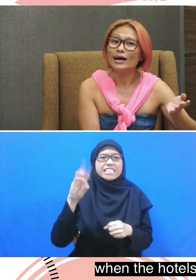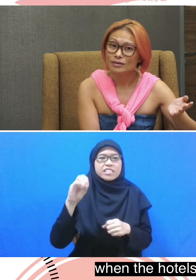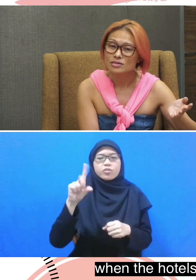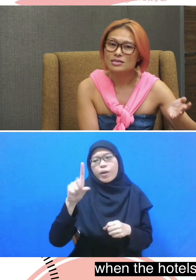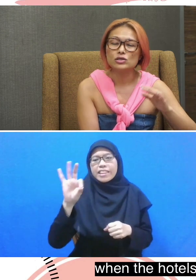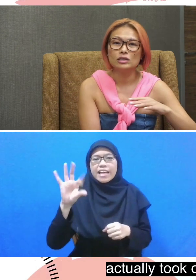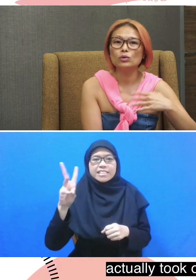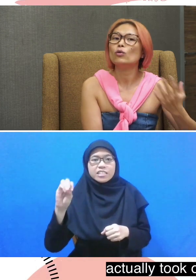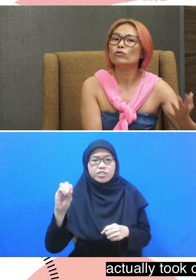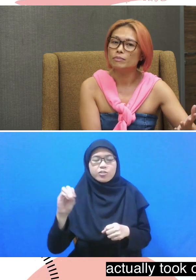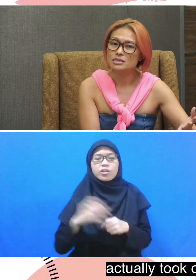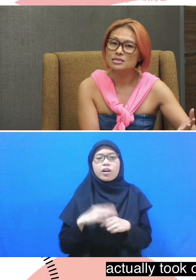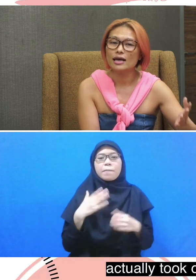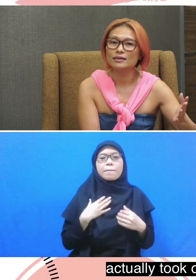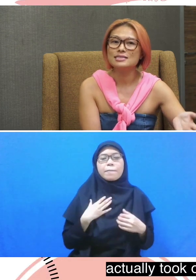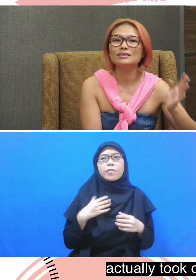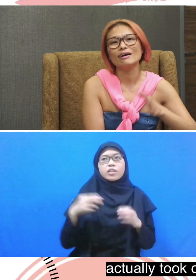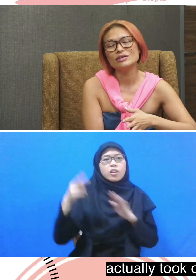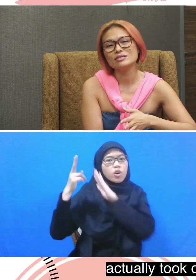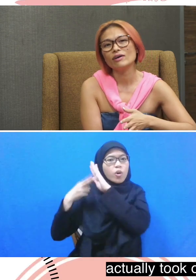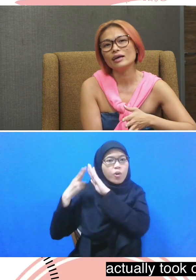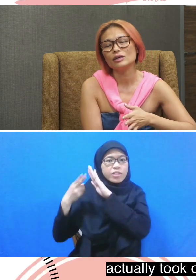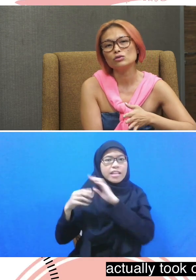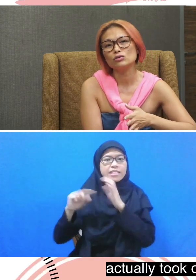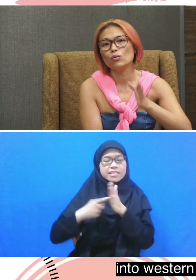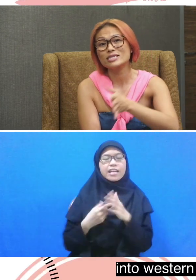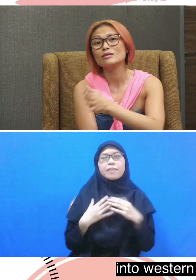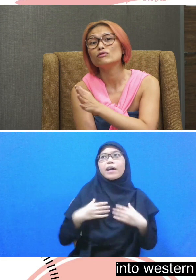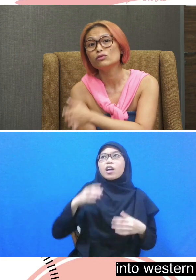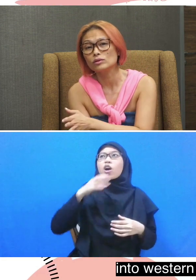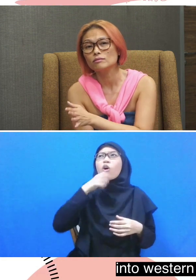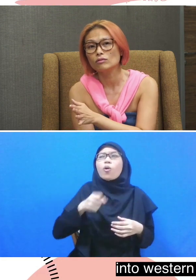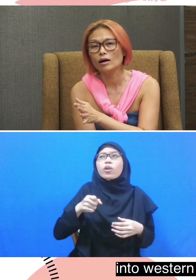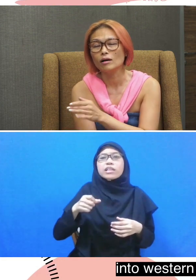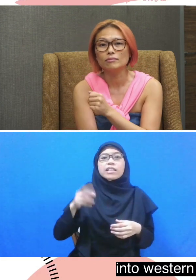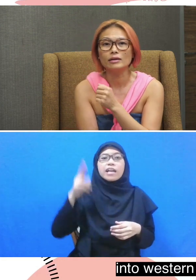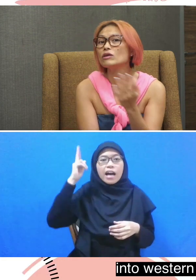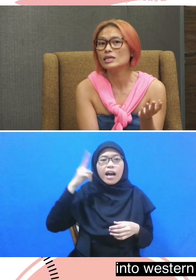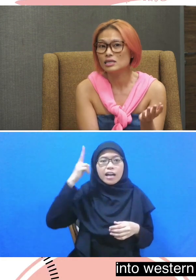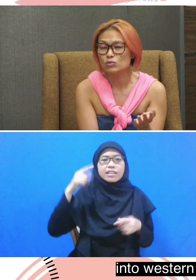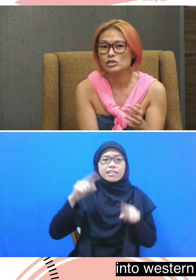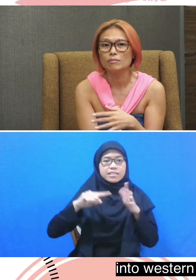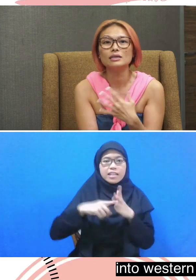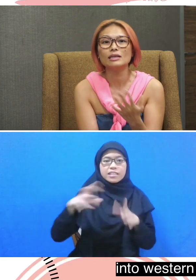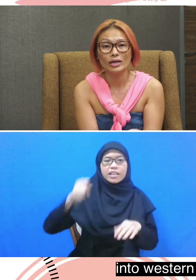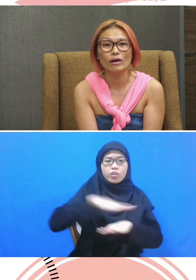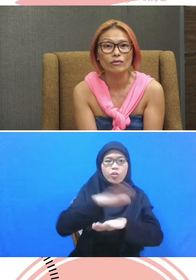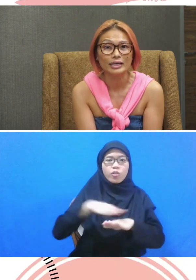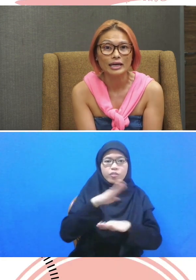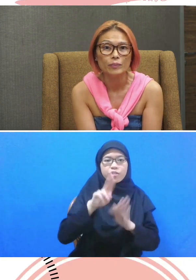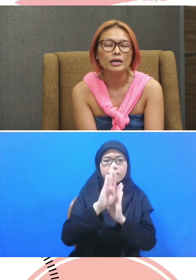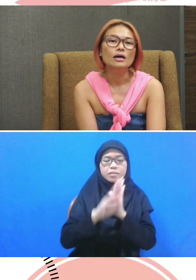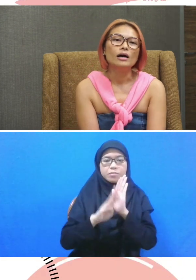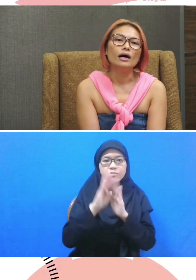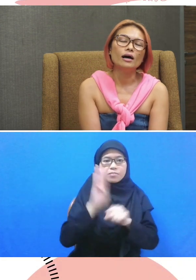older uncles actually took over the business, and they started diversifying into Western food ingredients, which is something that we carry right